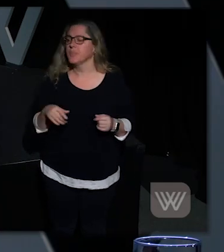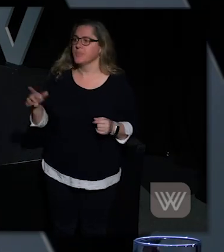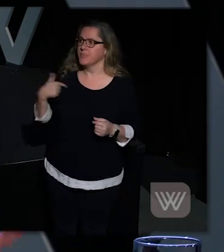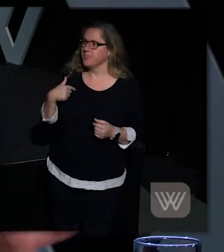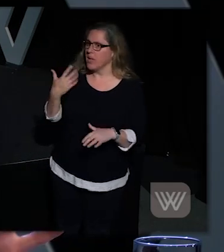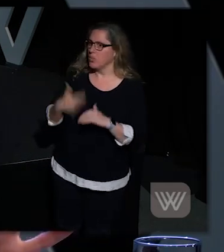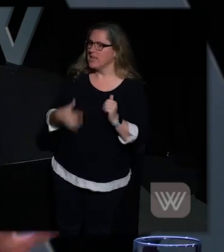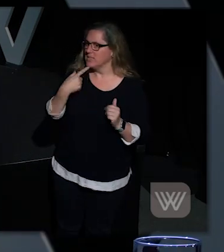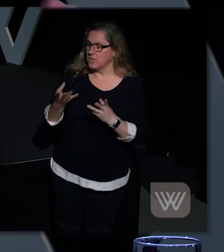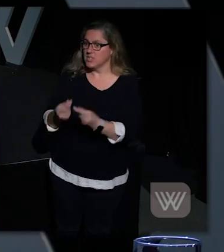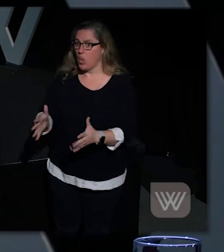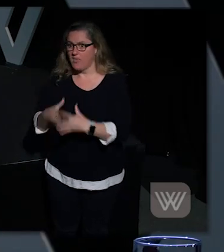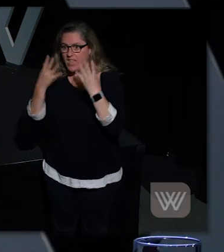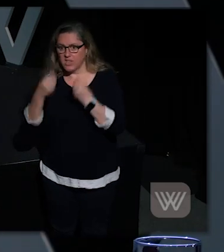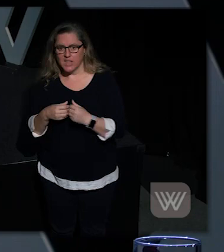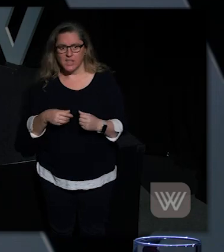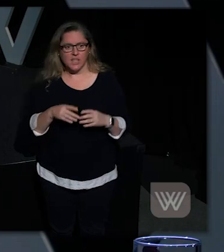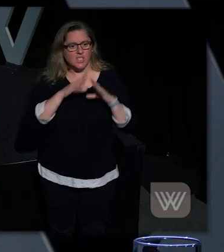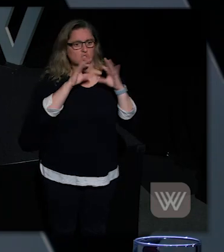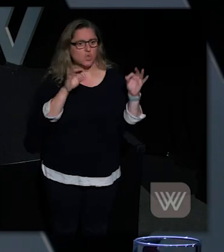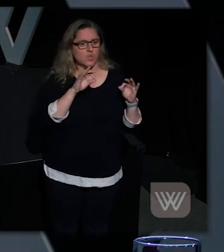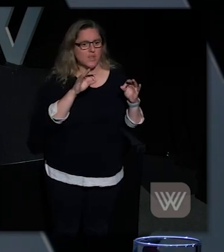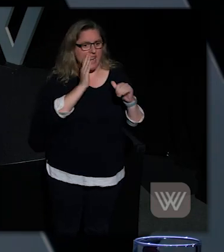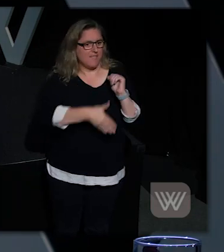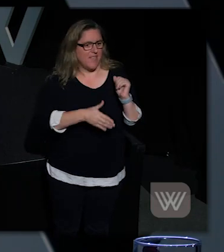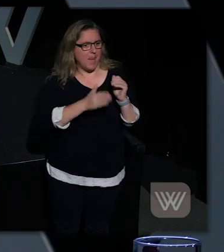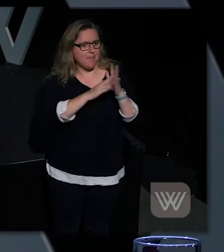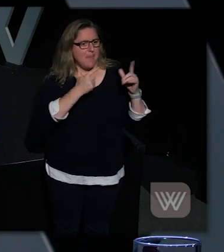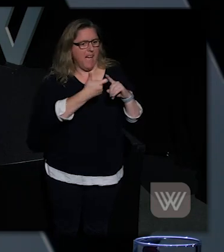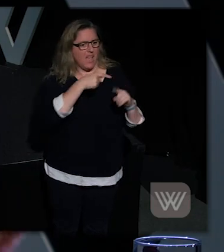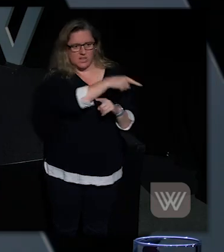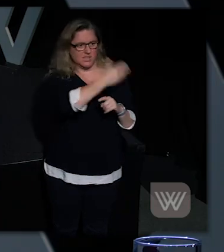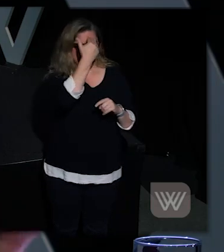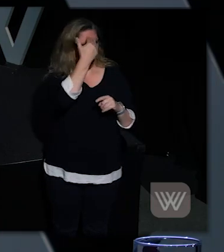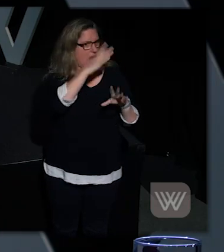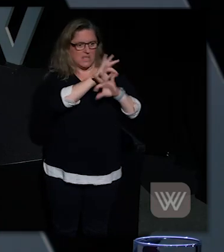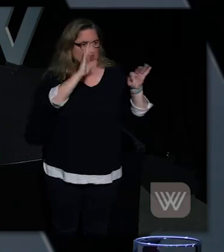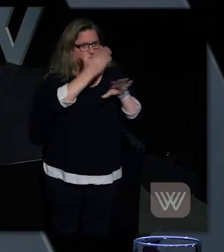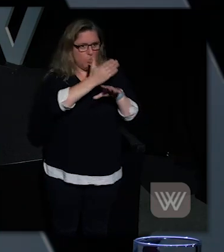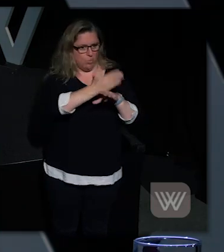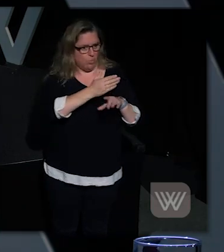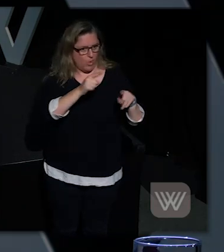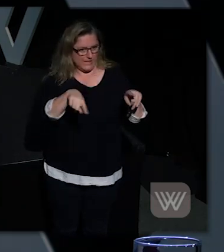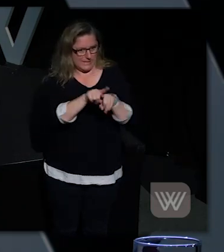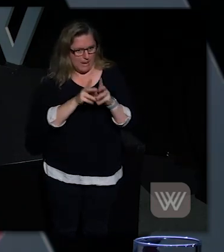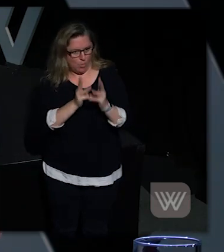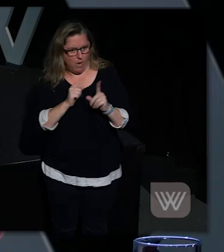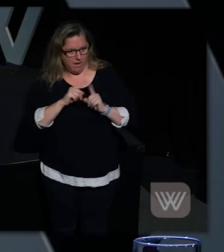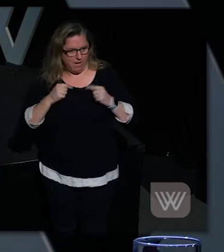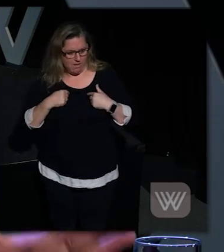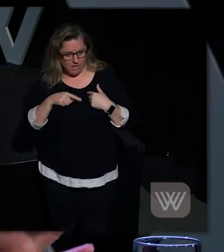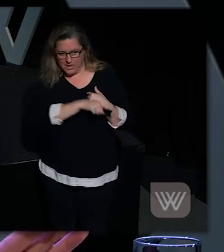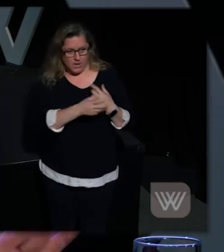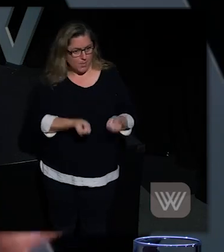say that it solves everything. Like, you're never going to get someone like Mark, who his brain does not function like the rest of us. Like, he does not have empathy,